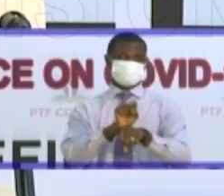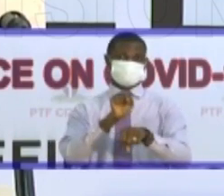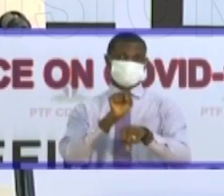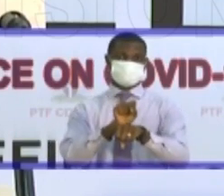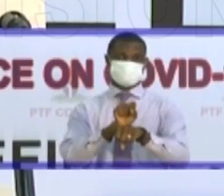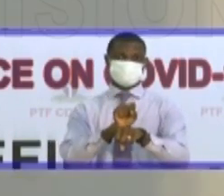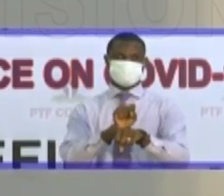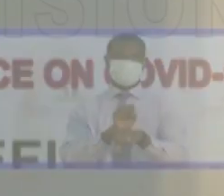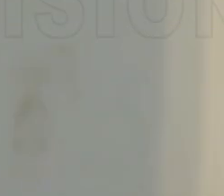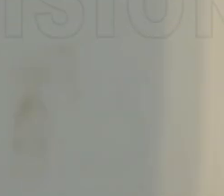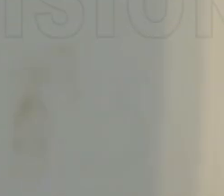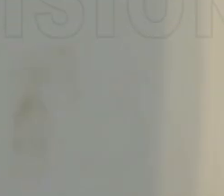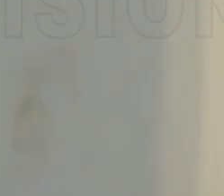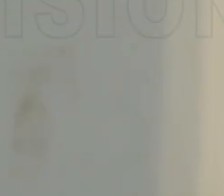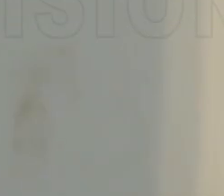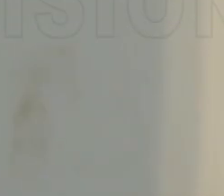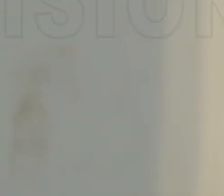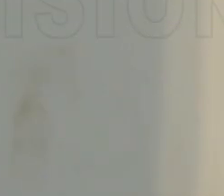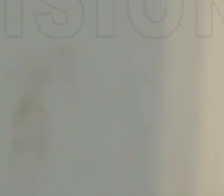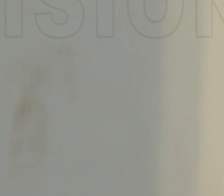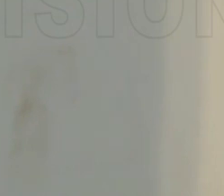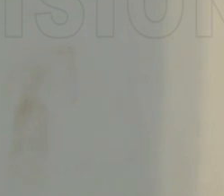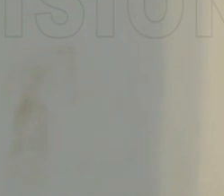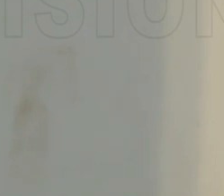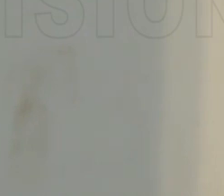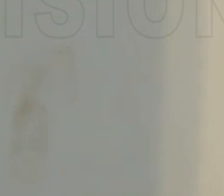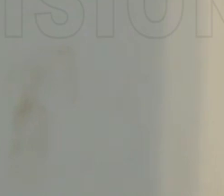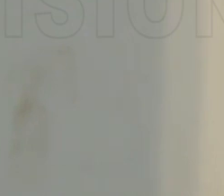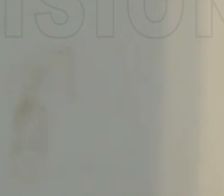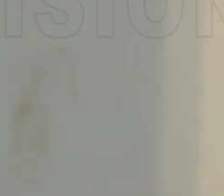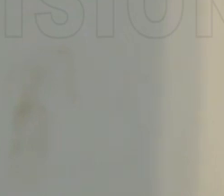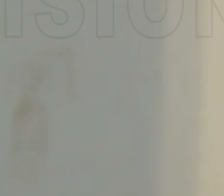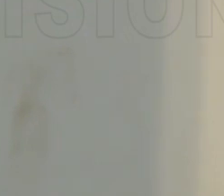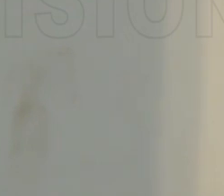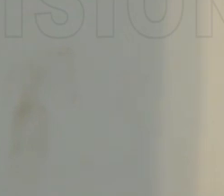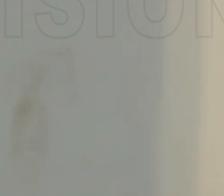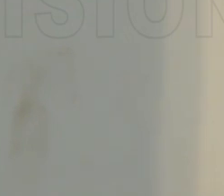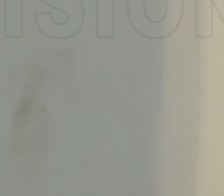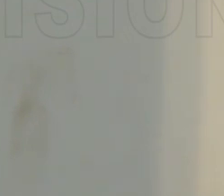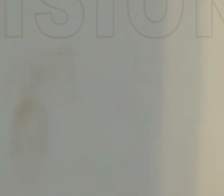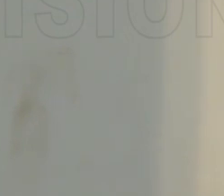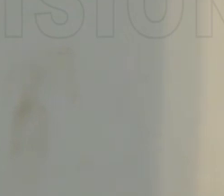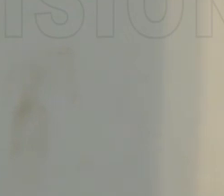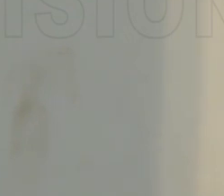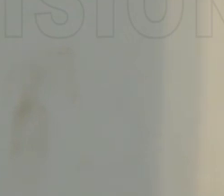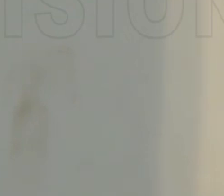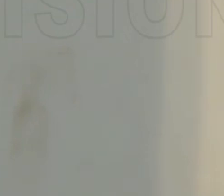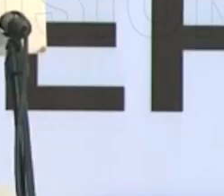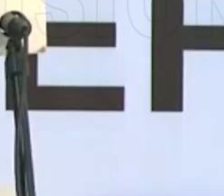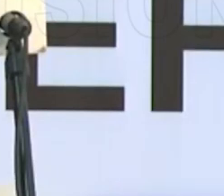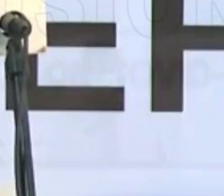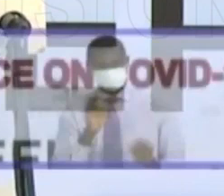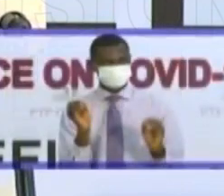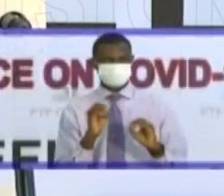Again, as we have always said, we advise the use of tissue handkerchief when you are coughing or sneezing, or